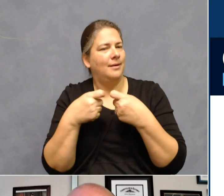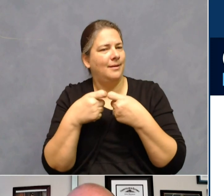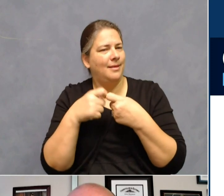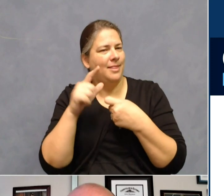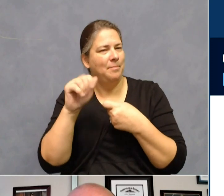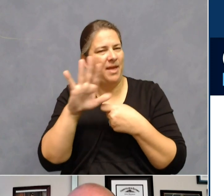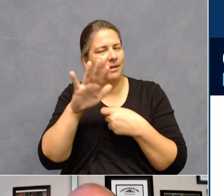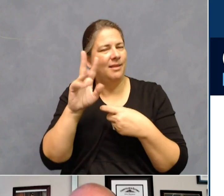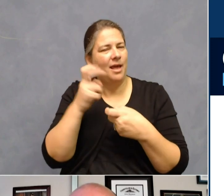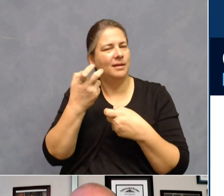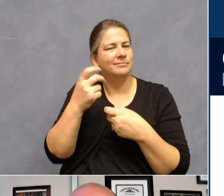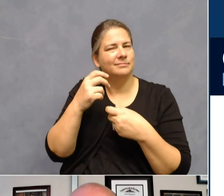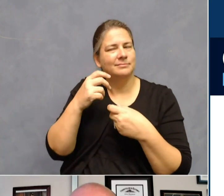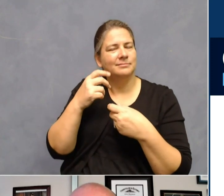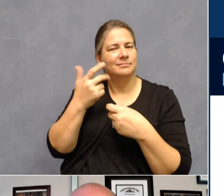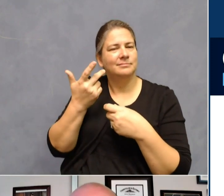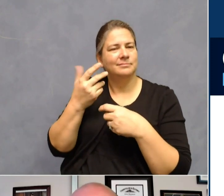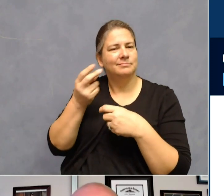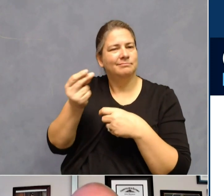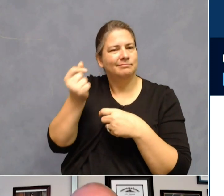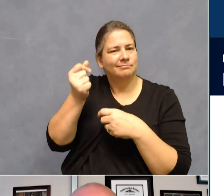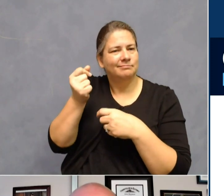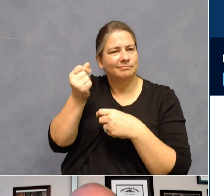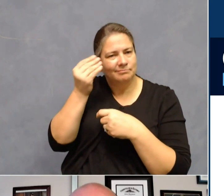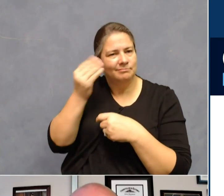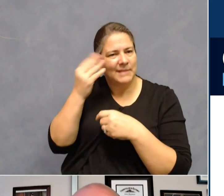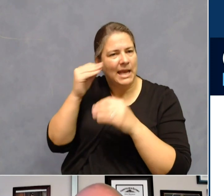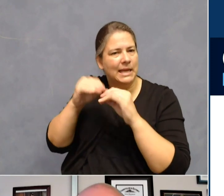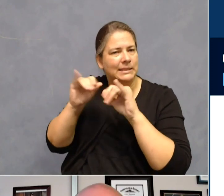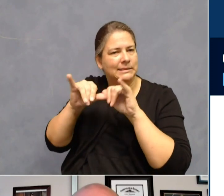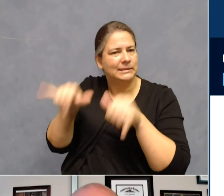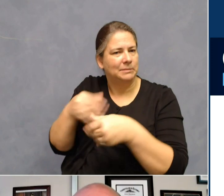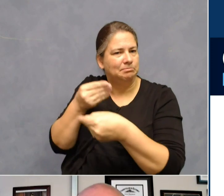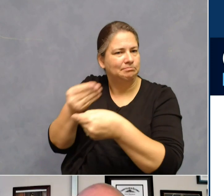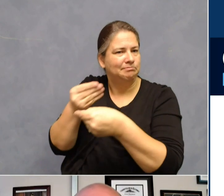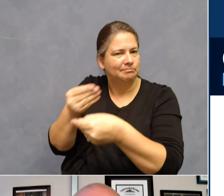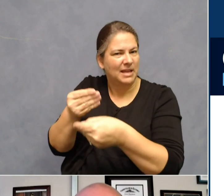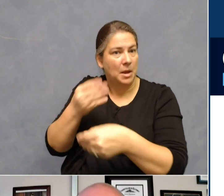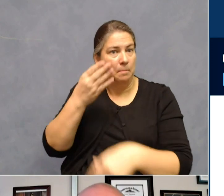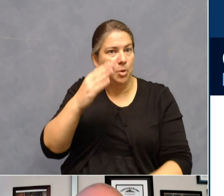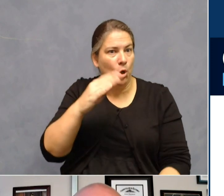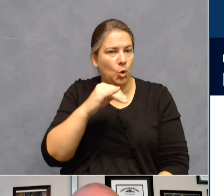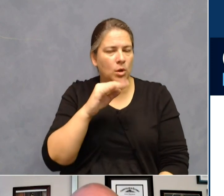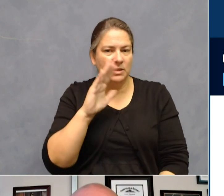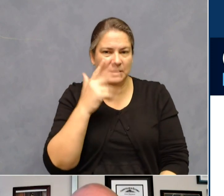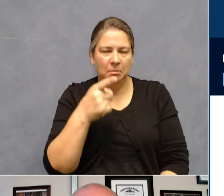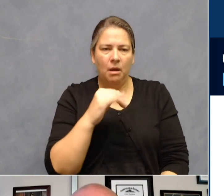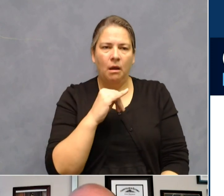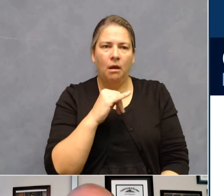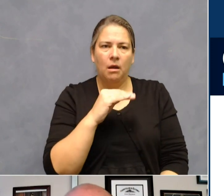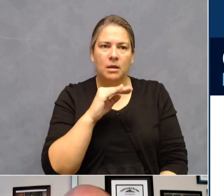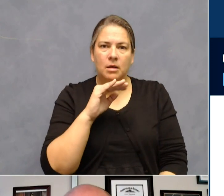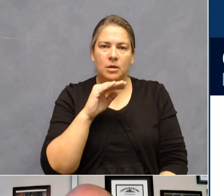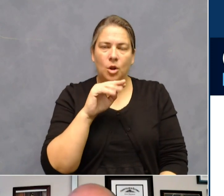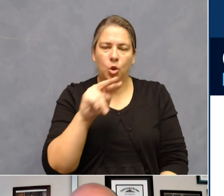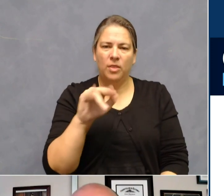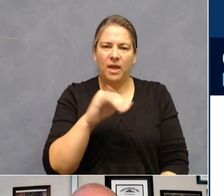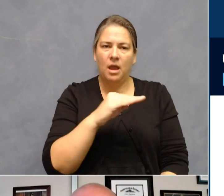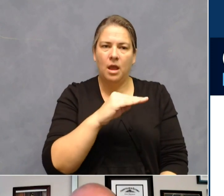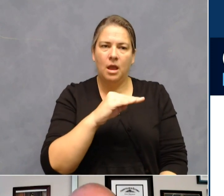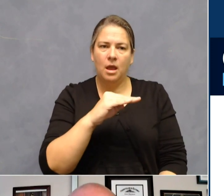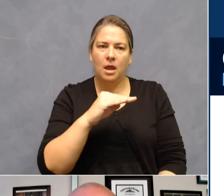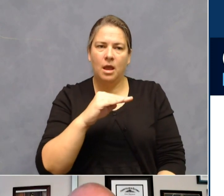if you compare the green line to the blue line, if you were to map or average out that green line, it pretty